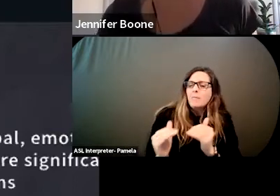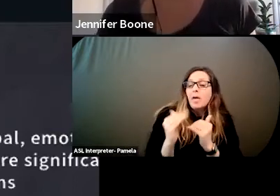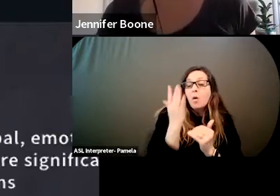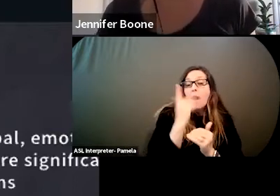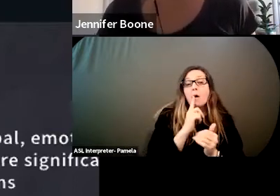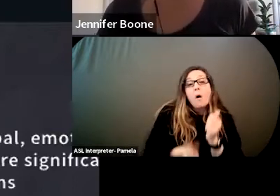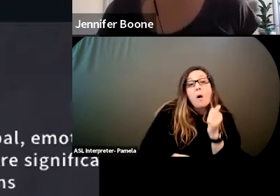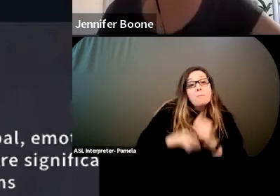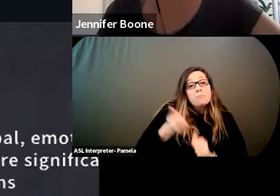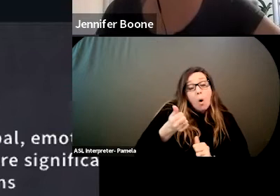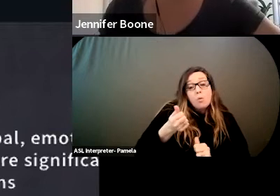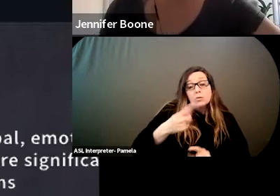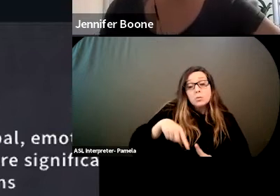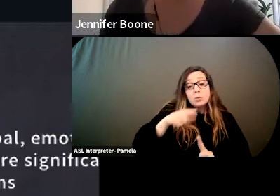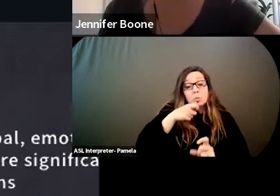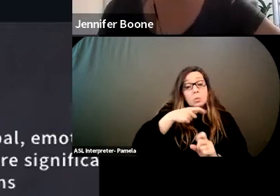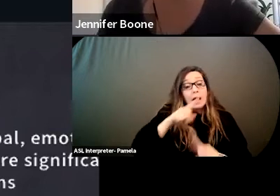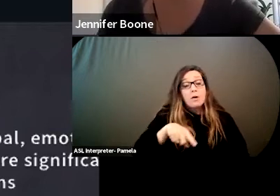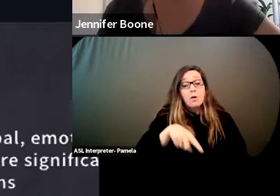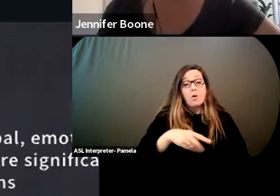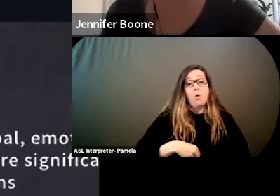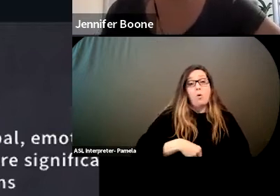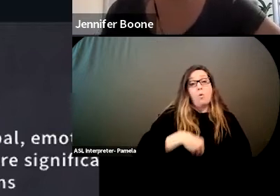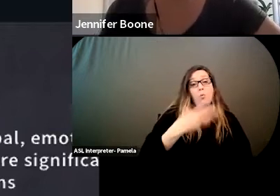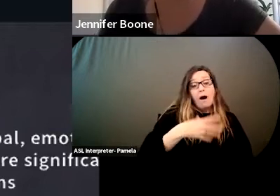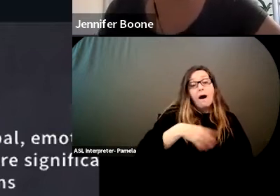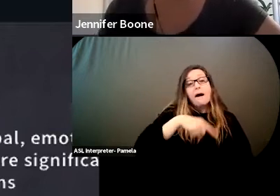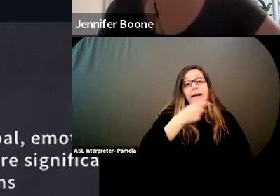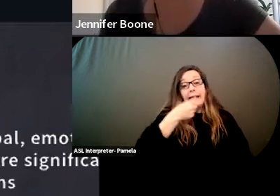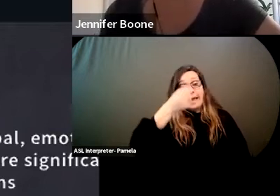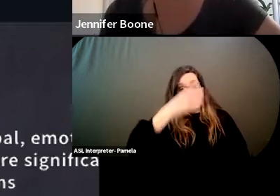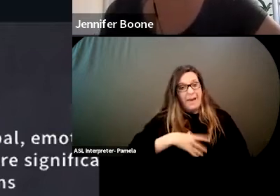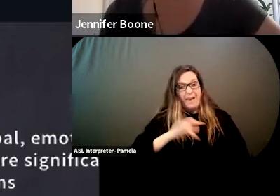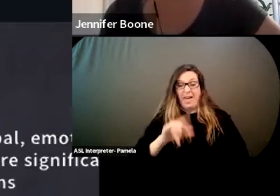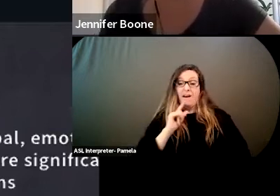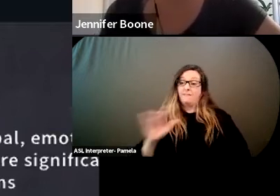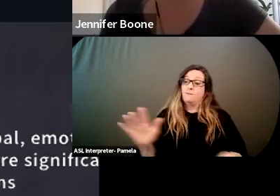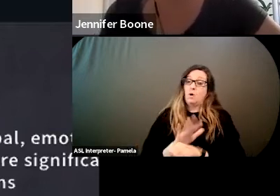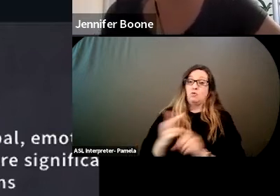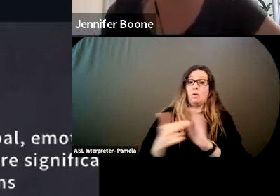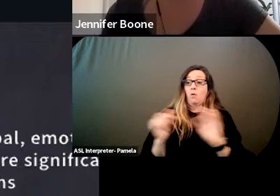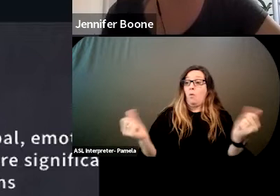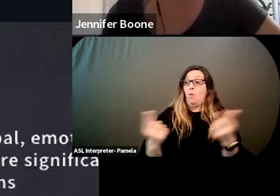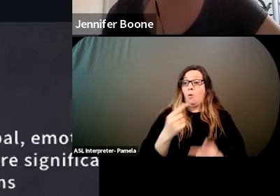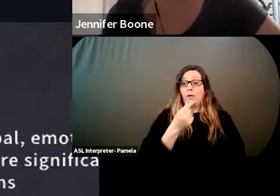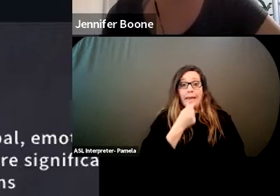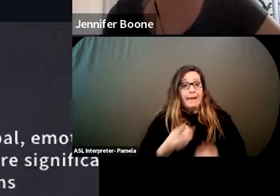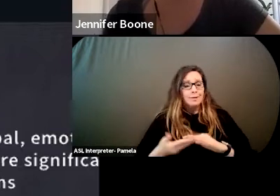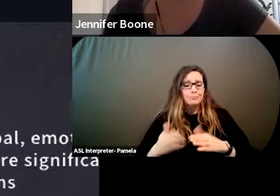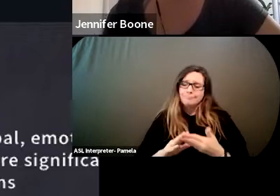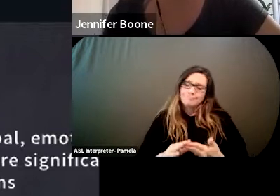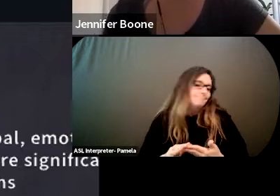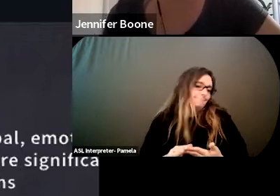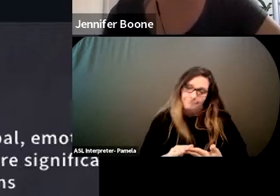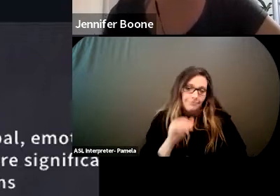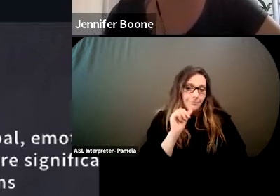respondents were white gay men, which is not fully representative of the community, and so not fully generalizable to all LGBTQ